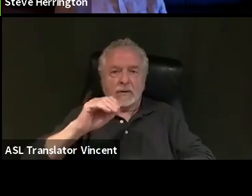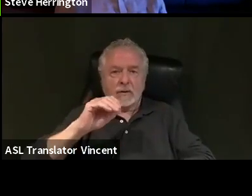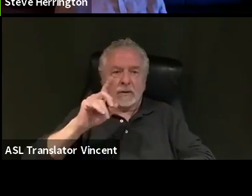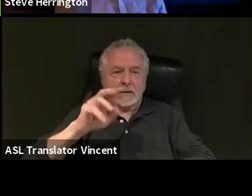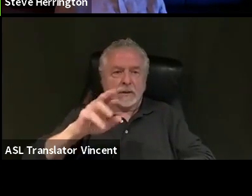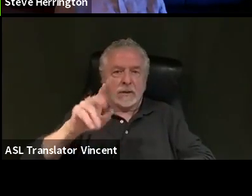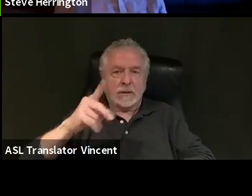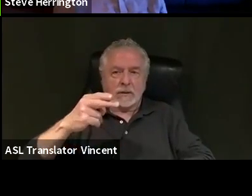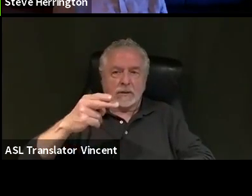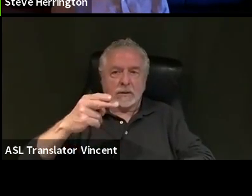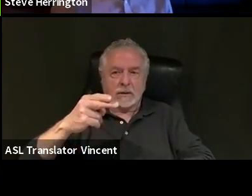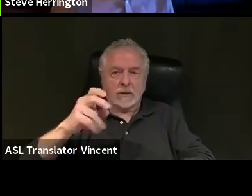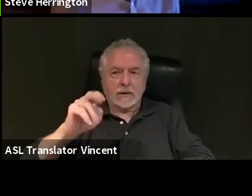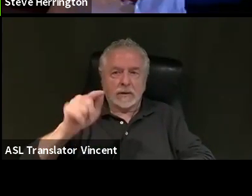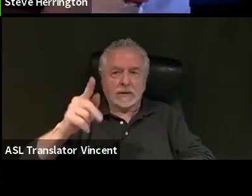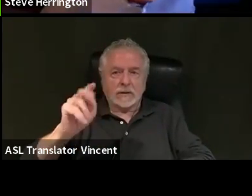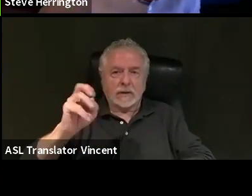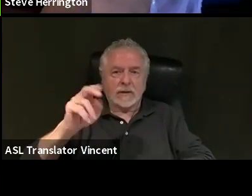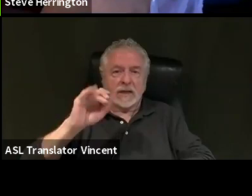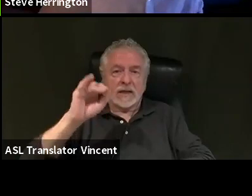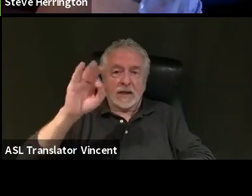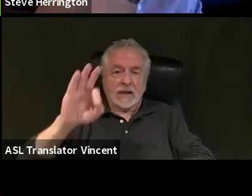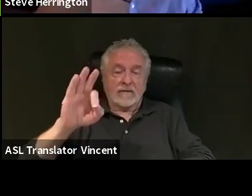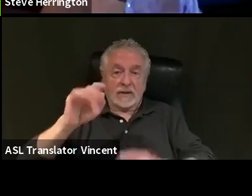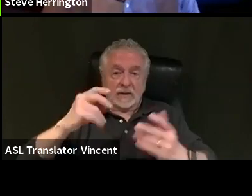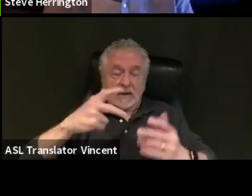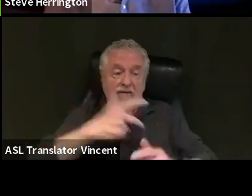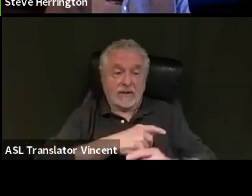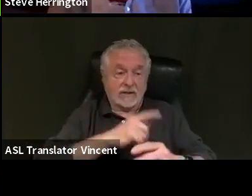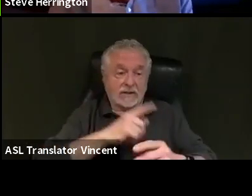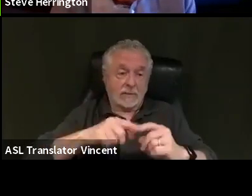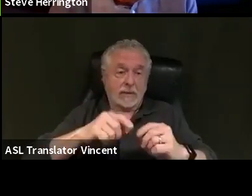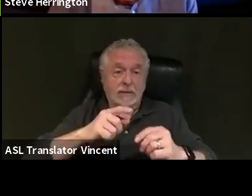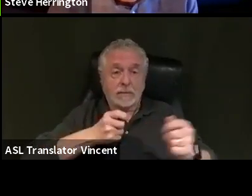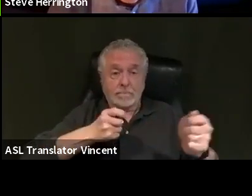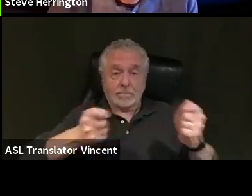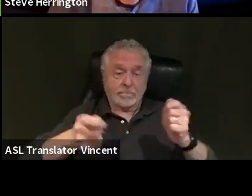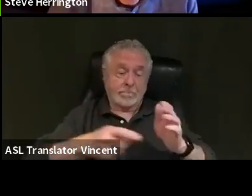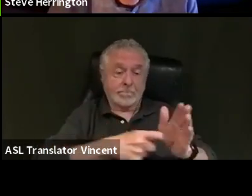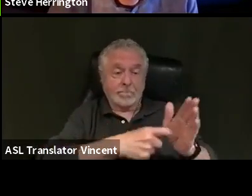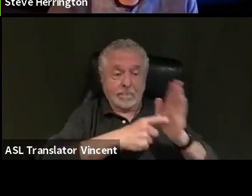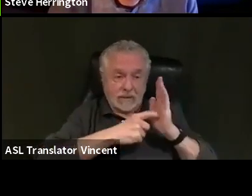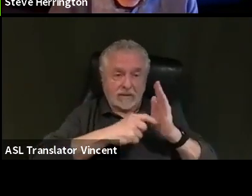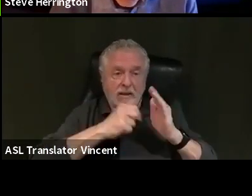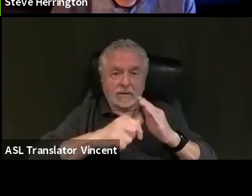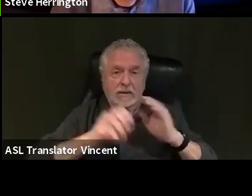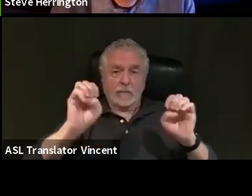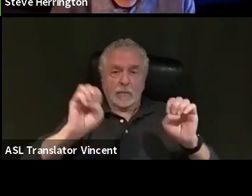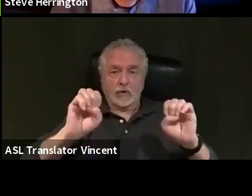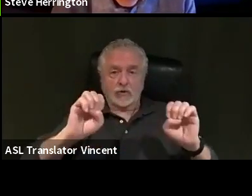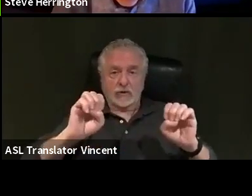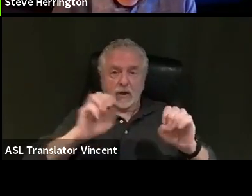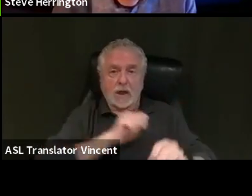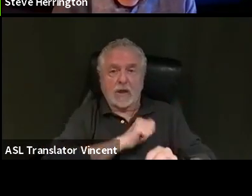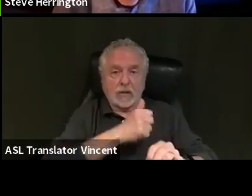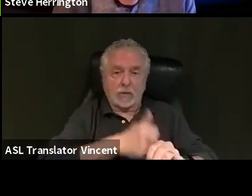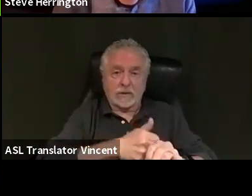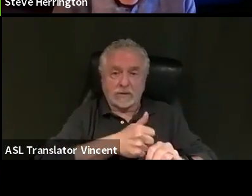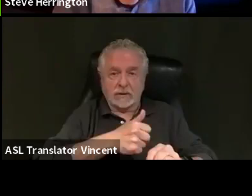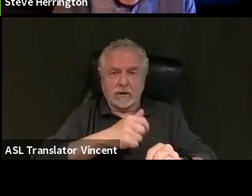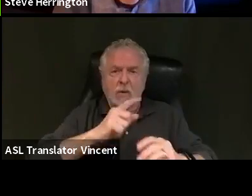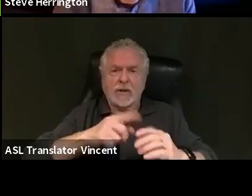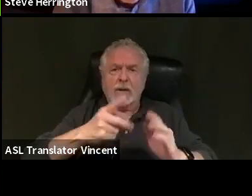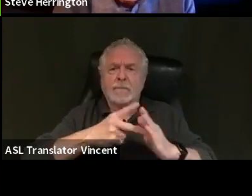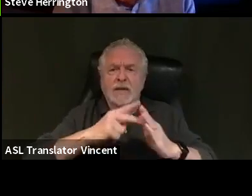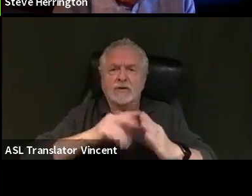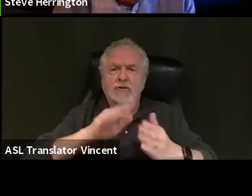Dr. Harrington, we're getting some questions about if these vaccines cannot be mandated because they're under this emergency authorization, what does